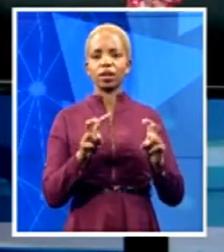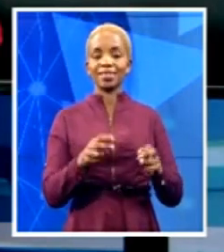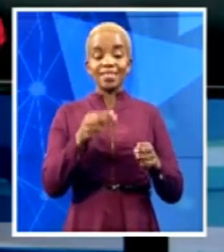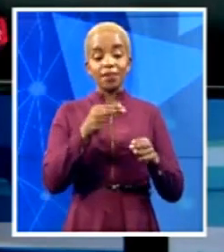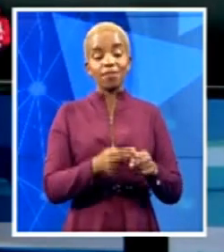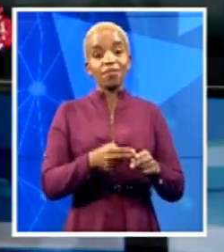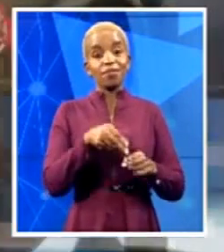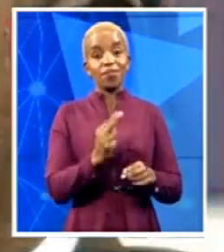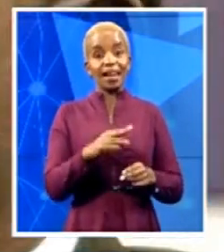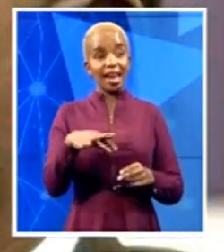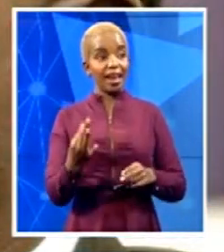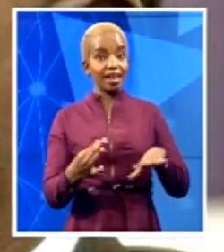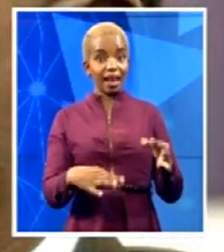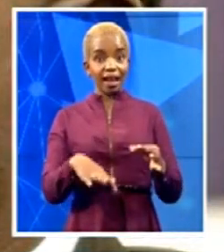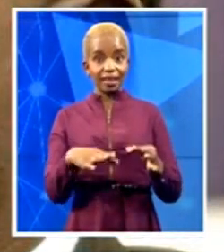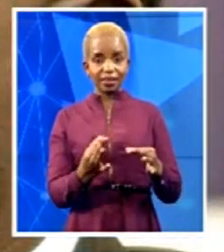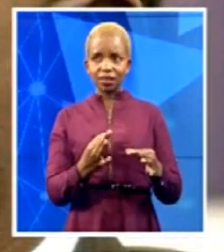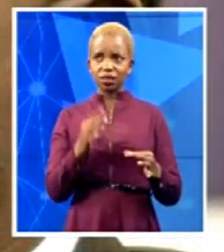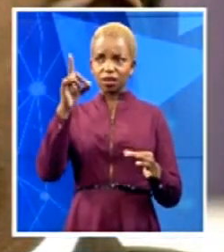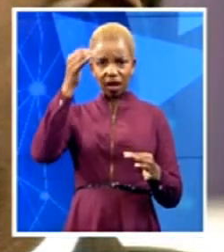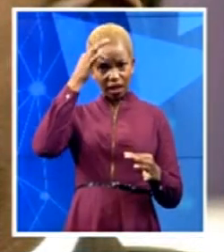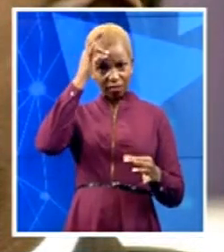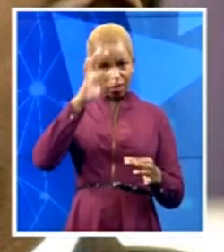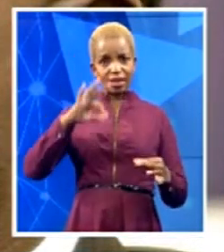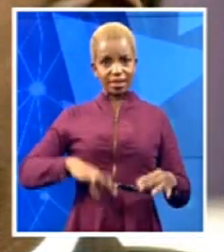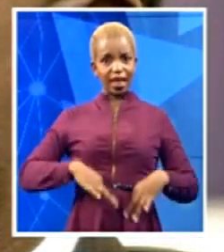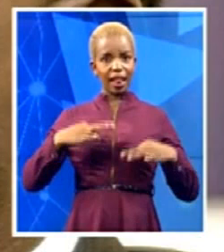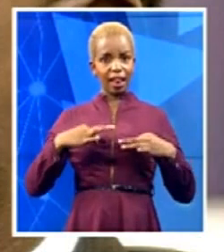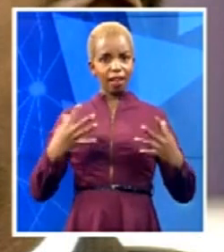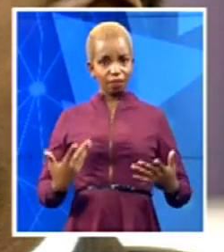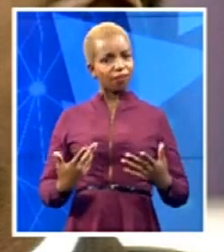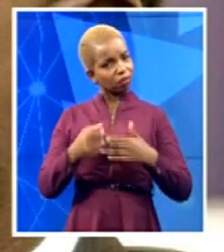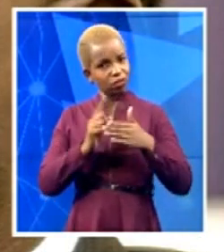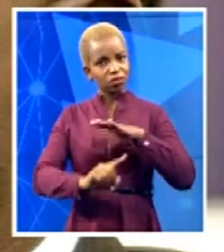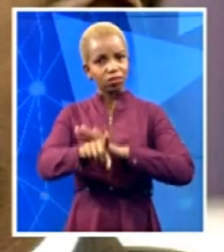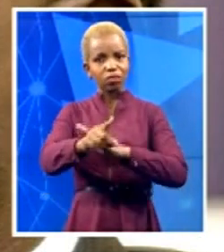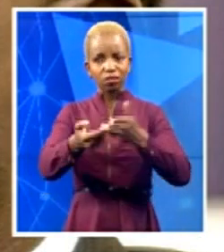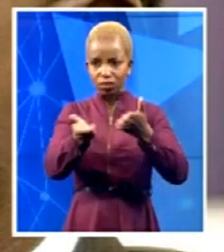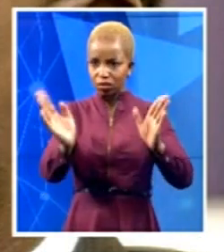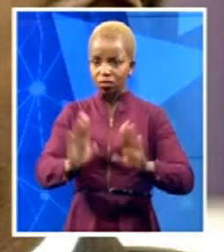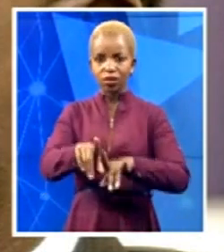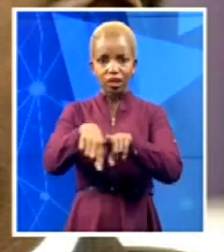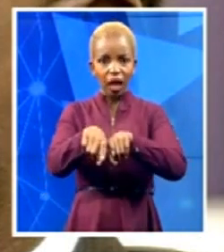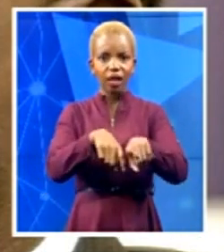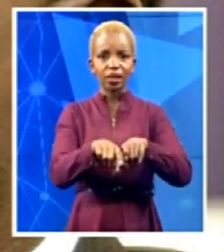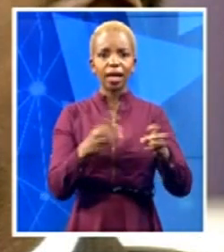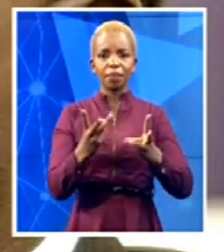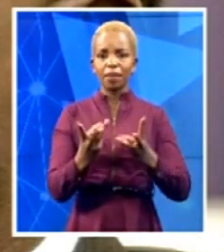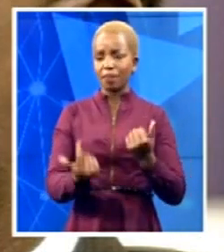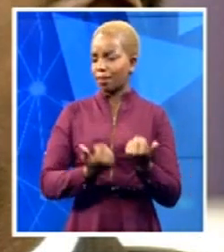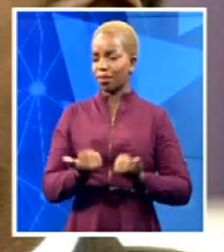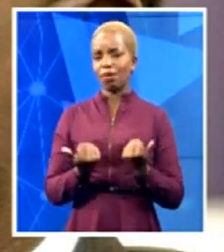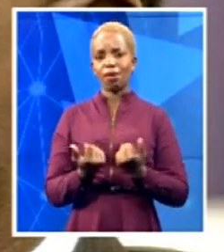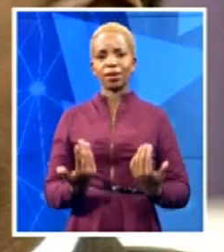out to do mass testing in any event. Where you want to go to people's homes, you want to go and check them for any